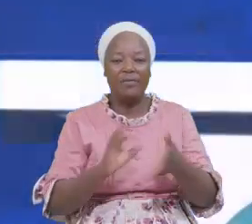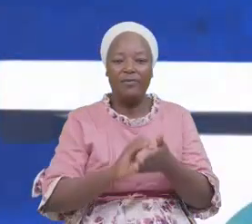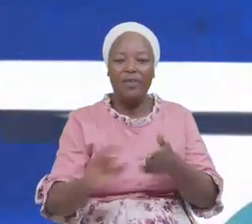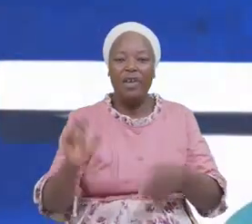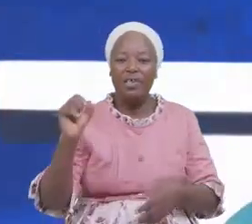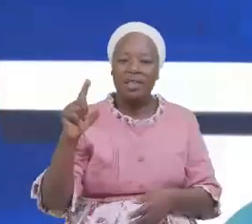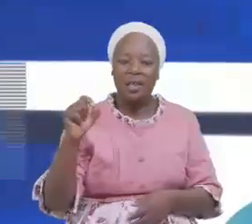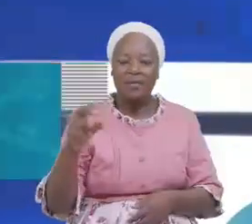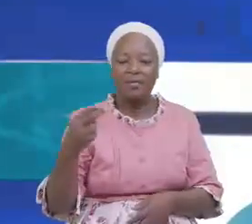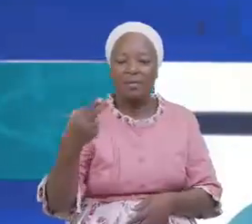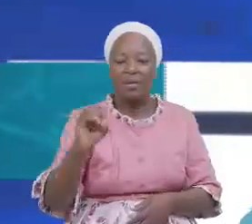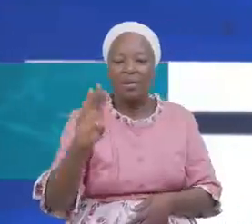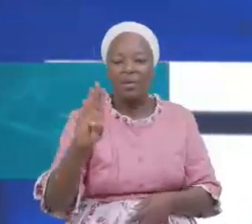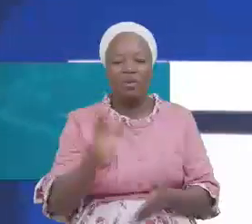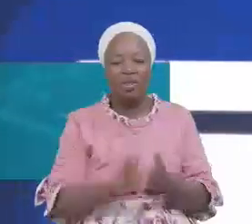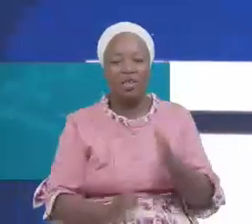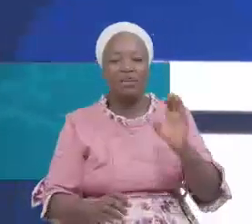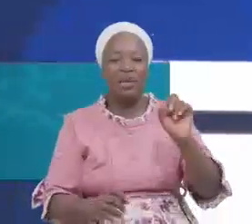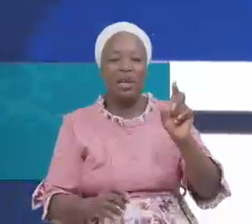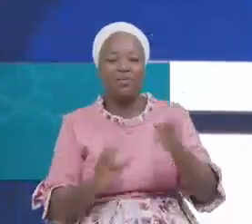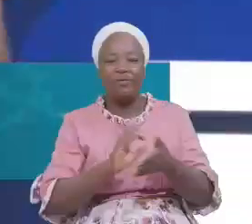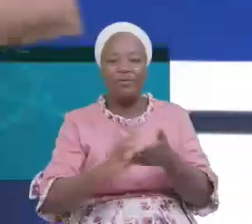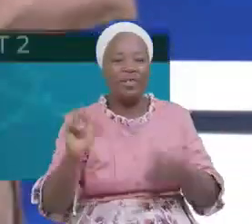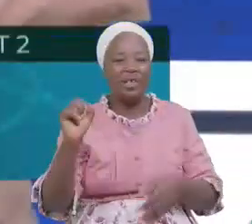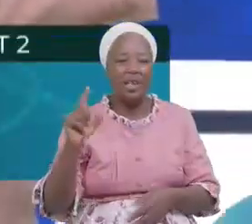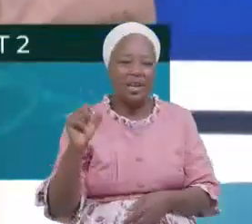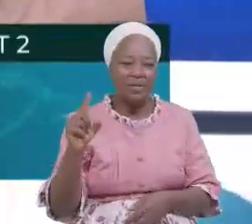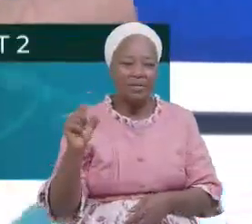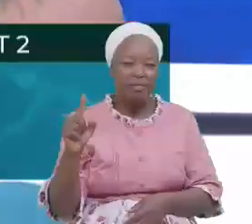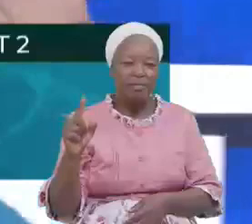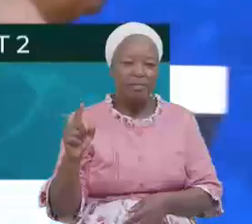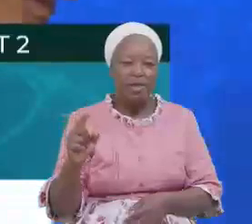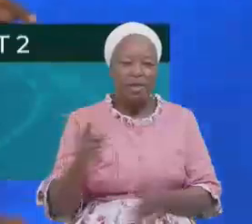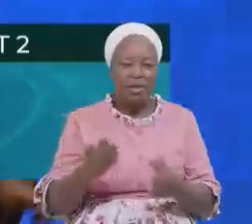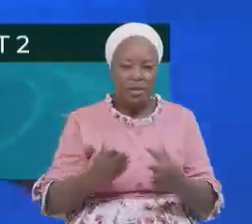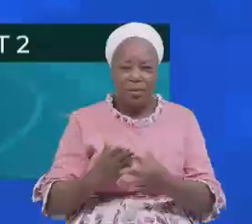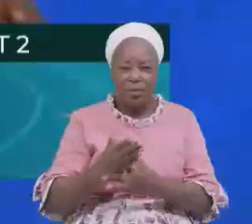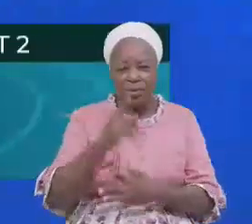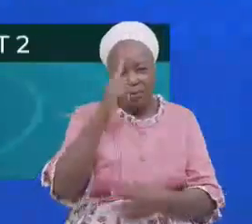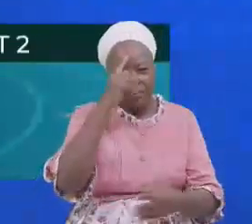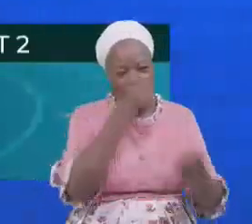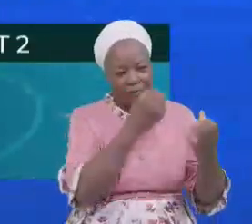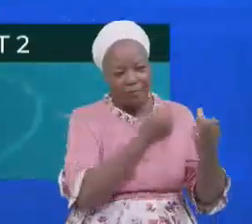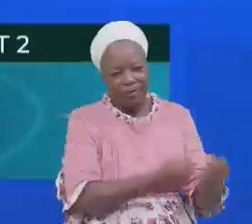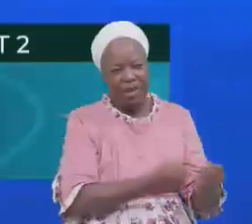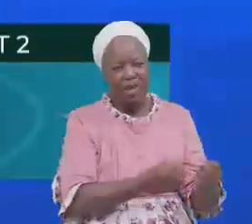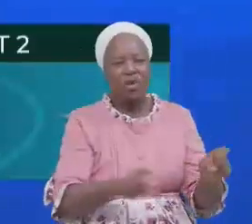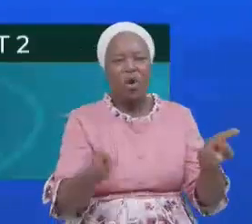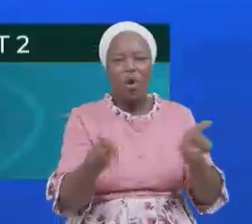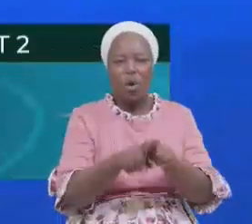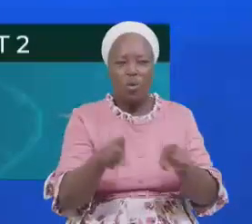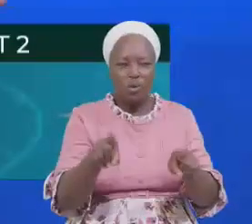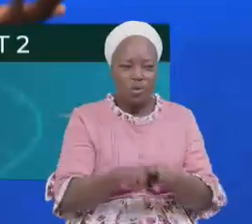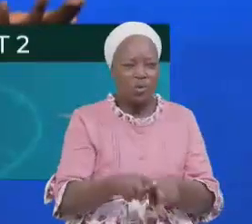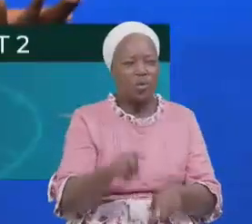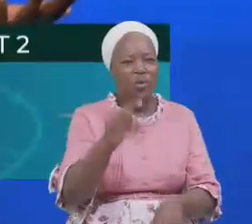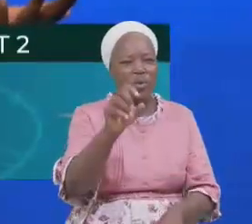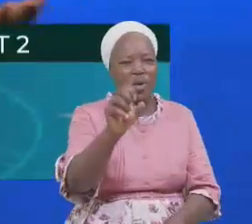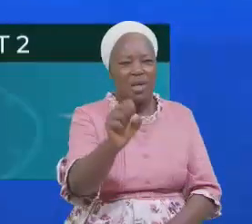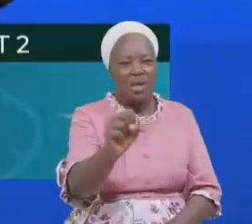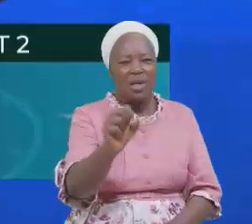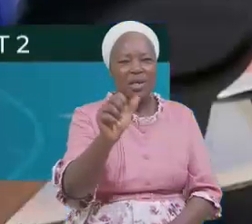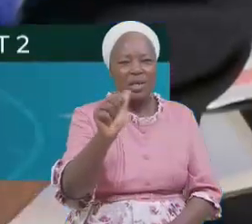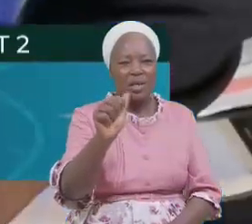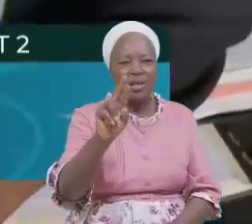Hebrews 11, verse 11. Through faith also Sarah herself